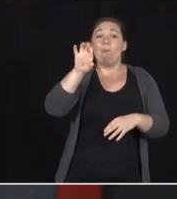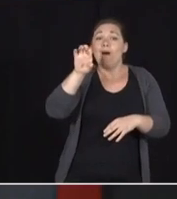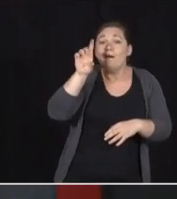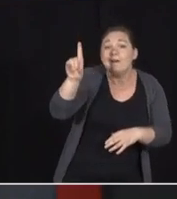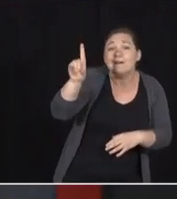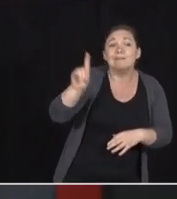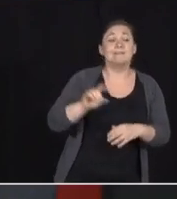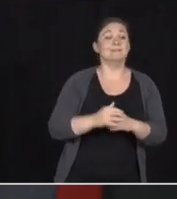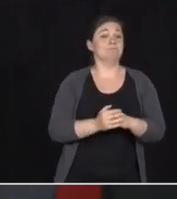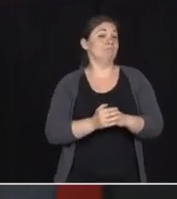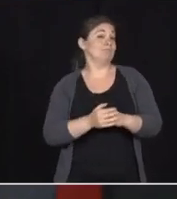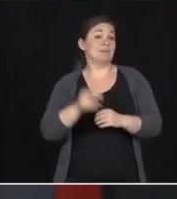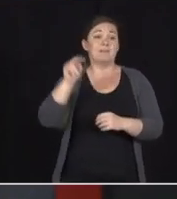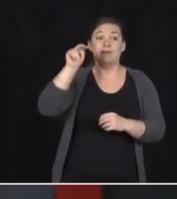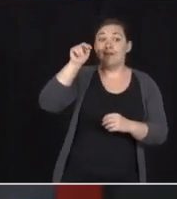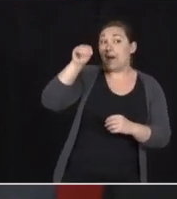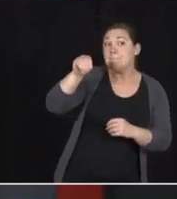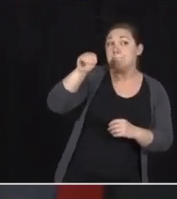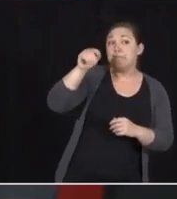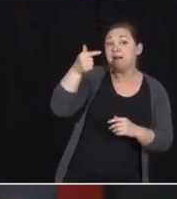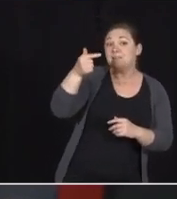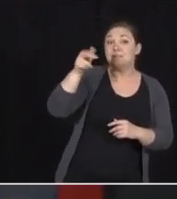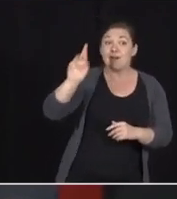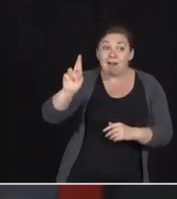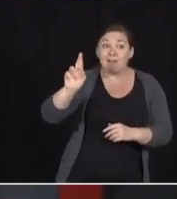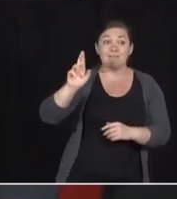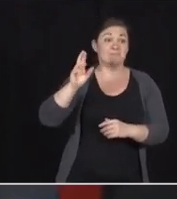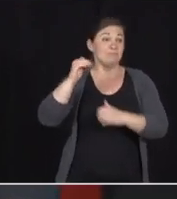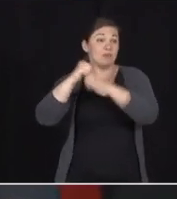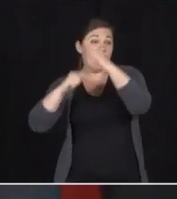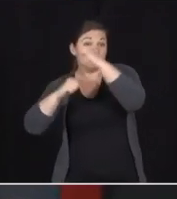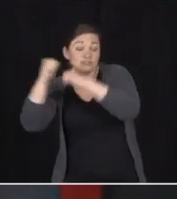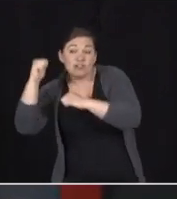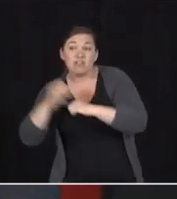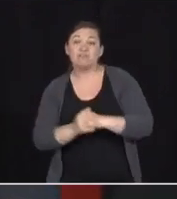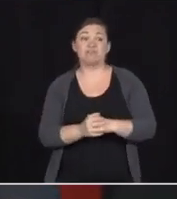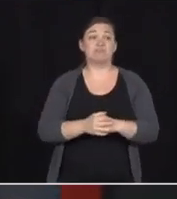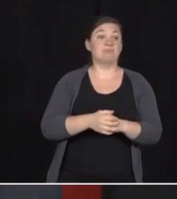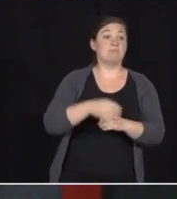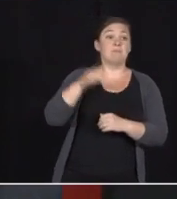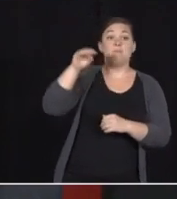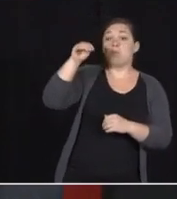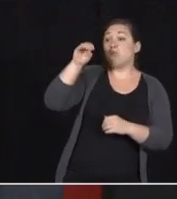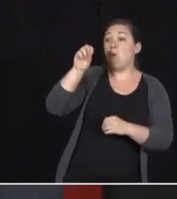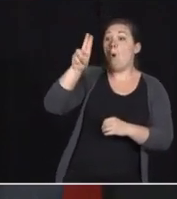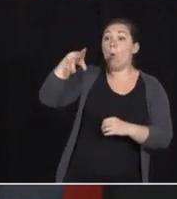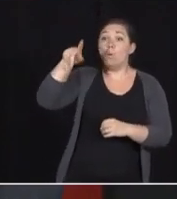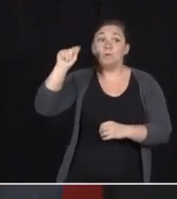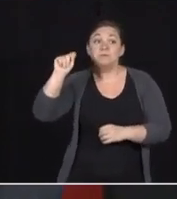Construction Services, and Mount Vesuvio have shown Ontarians that small businesses truly have